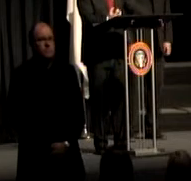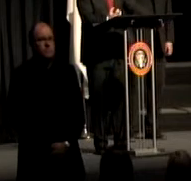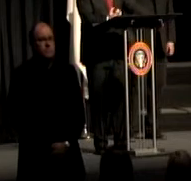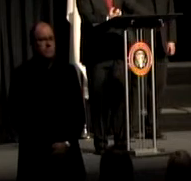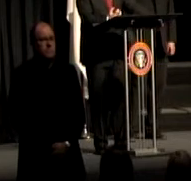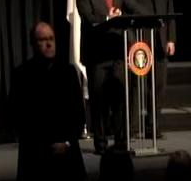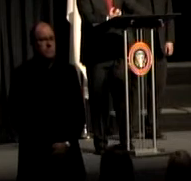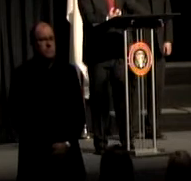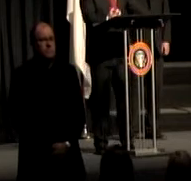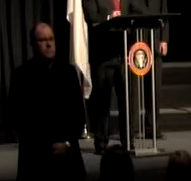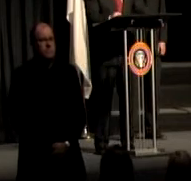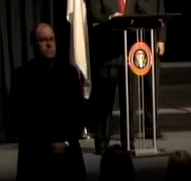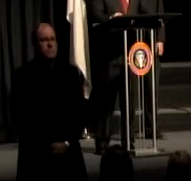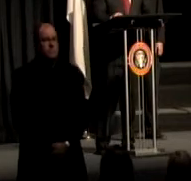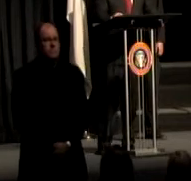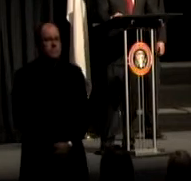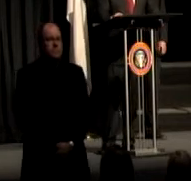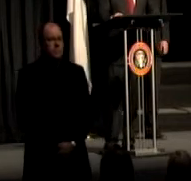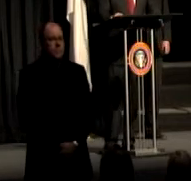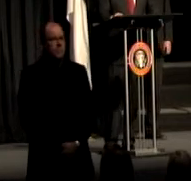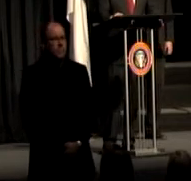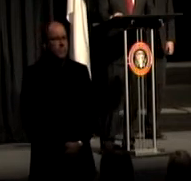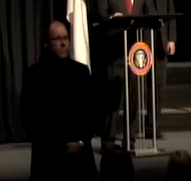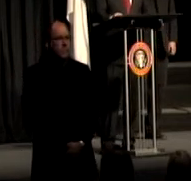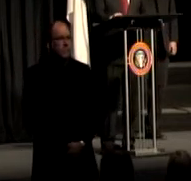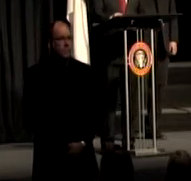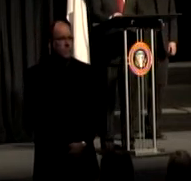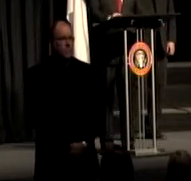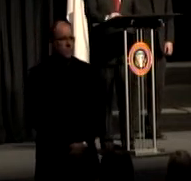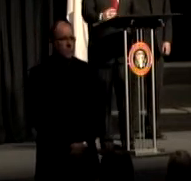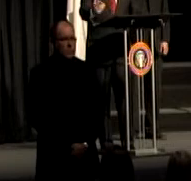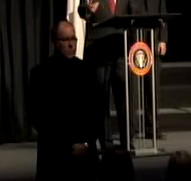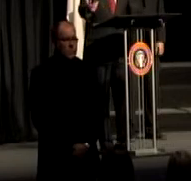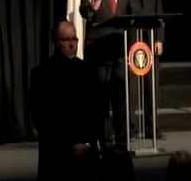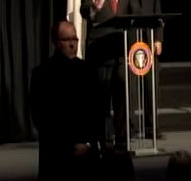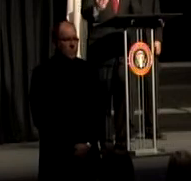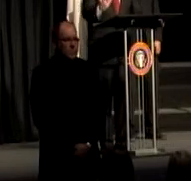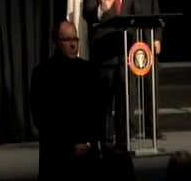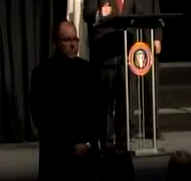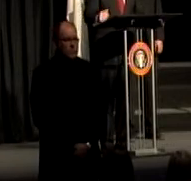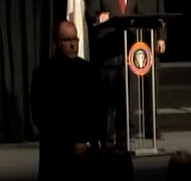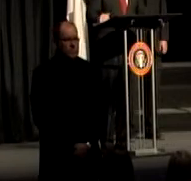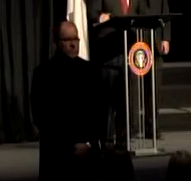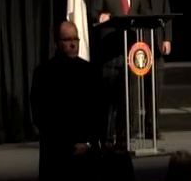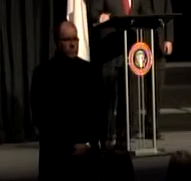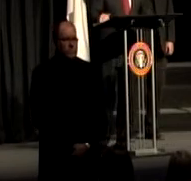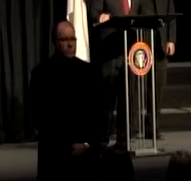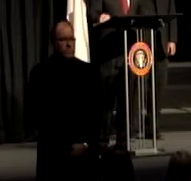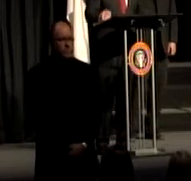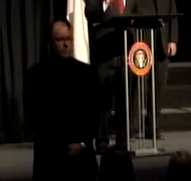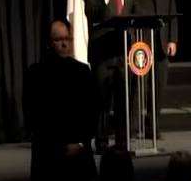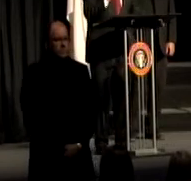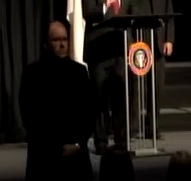are struggling with some of their independent needs they hear that they compel Jesus to come into their life